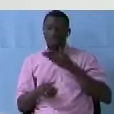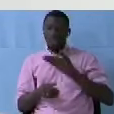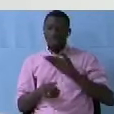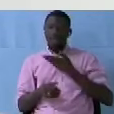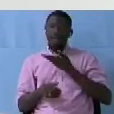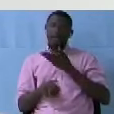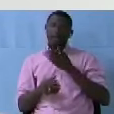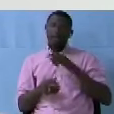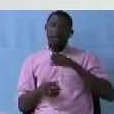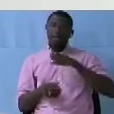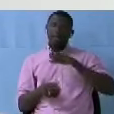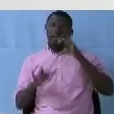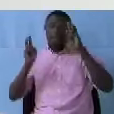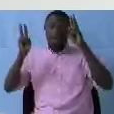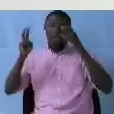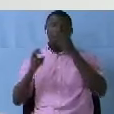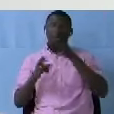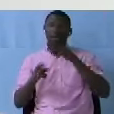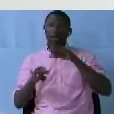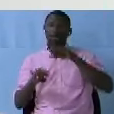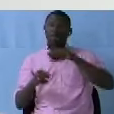practitioner,